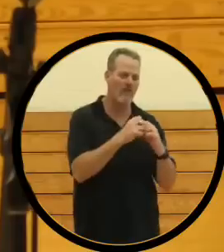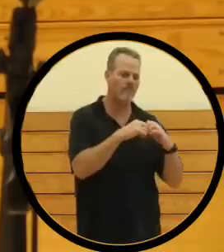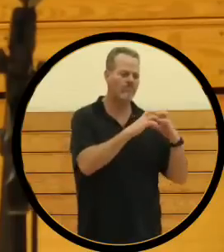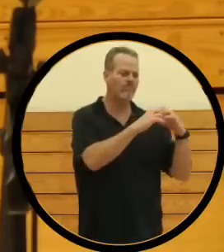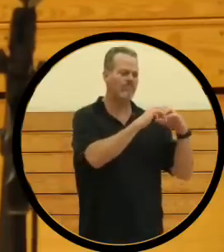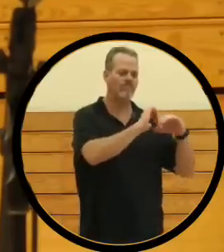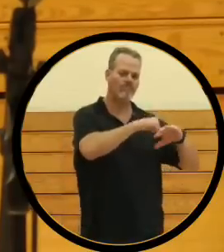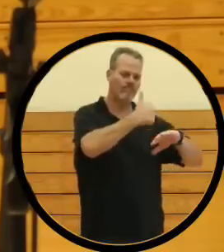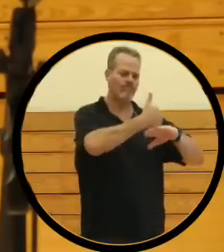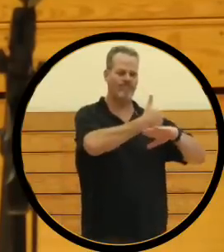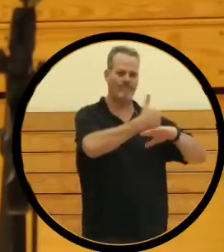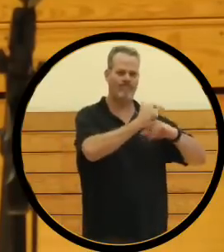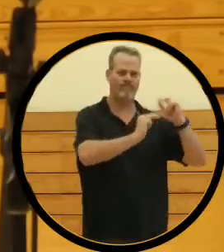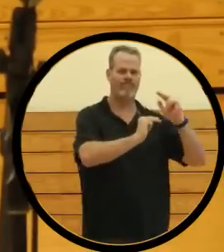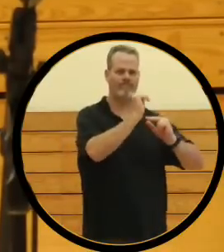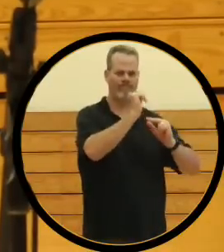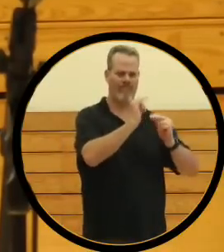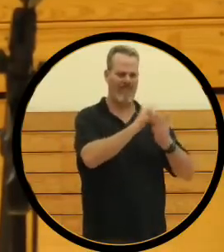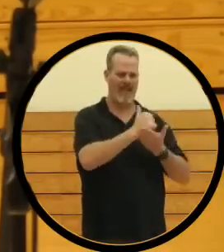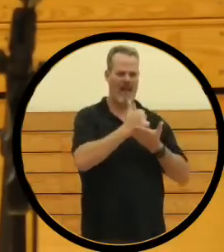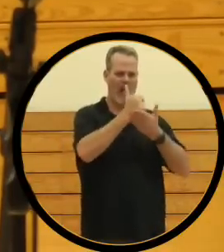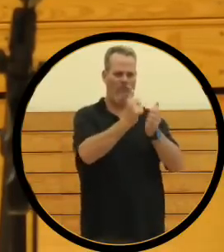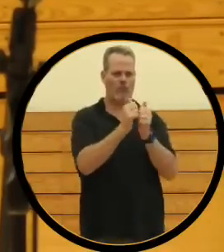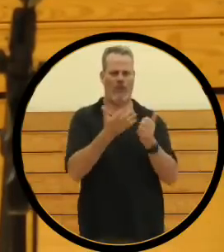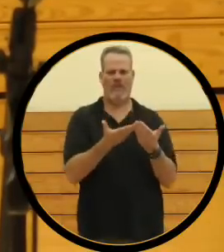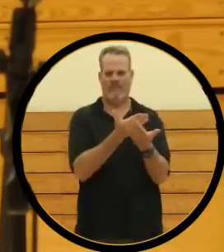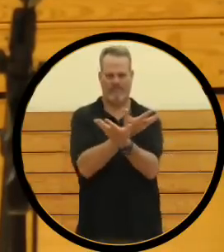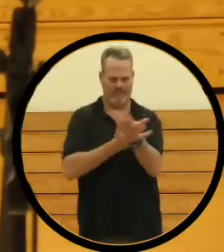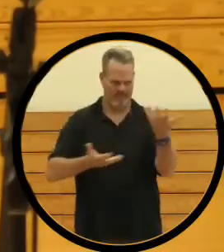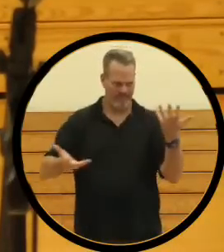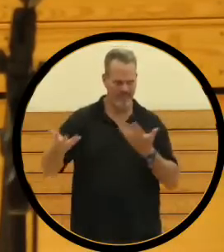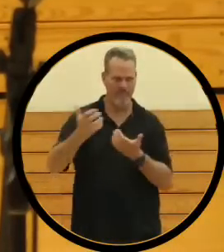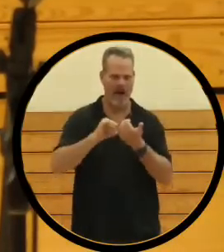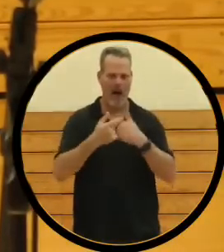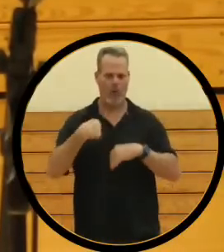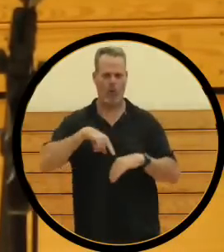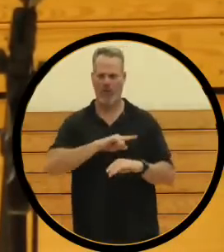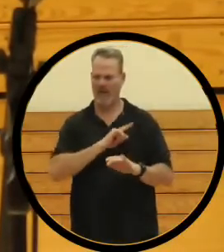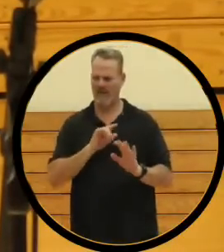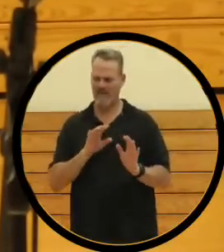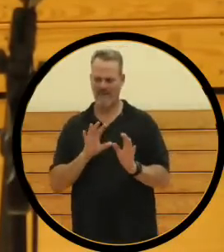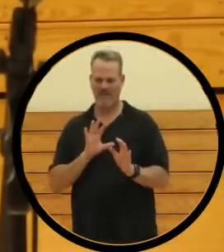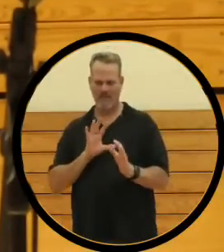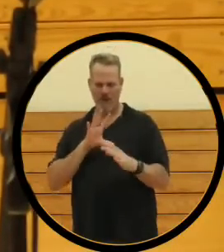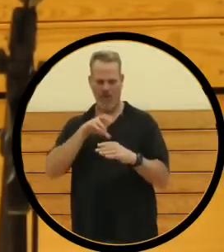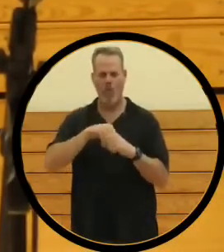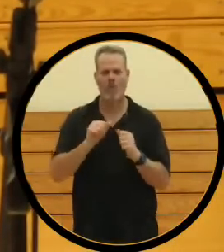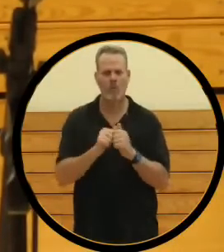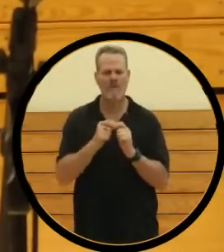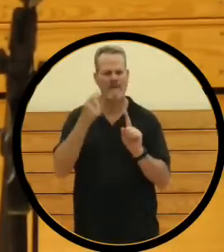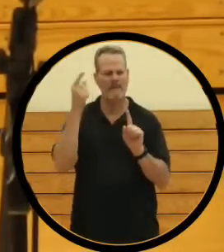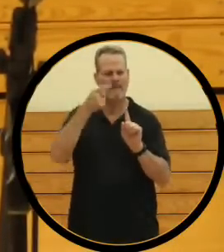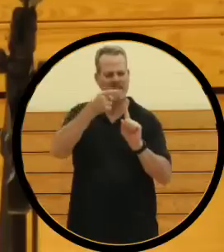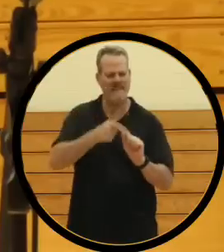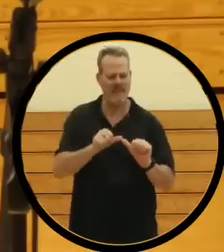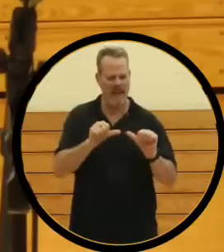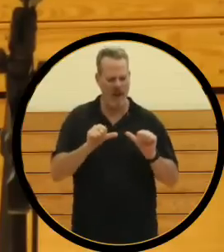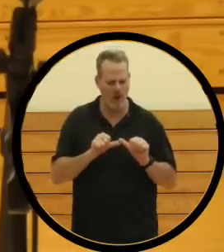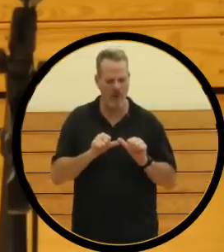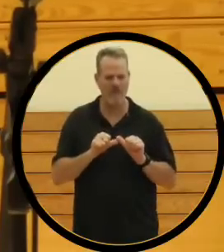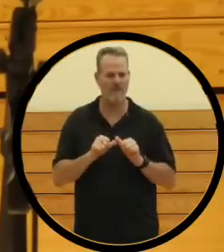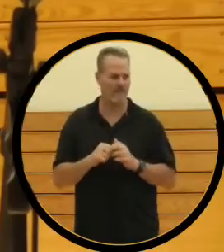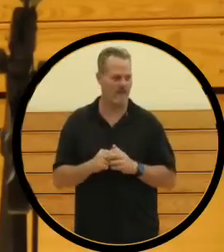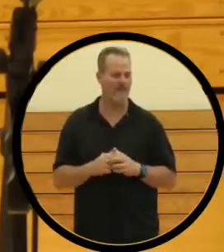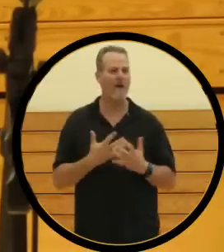infrastructure, which then again helps to inform Vibrant Hawai'i of how to make investments in specific areas in targeted ways. So I'd